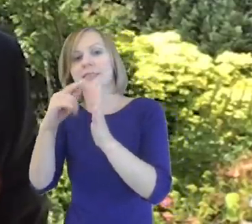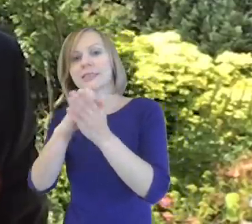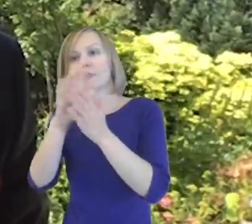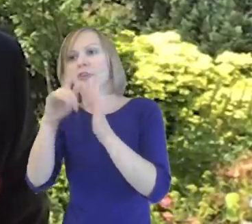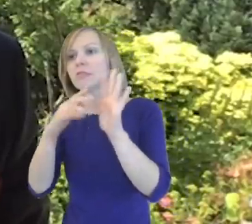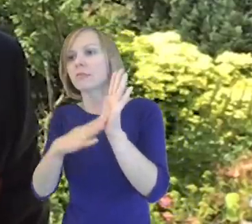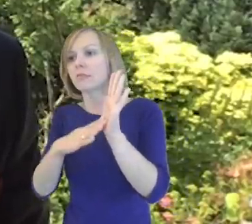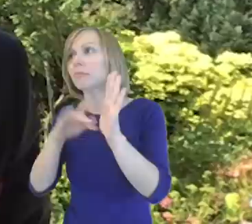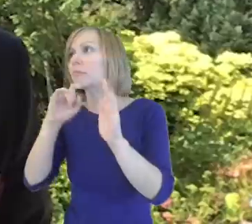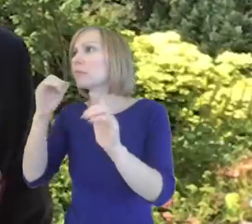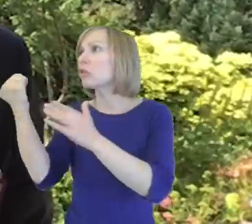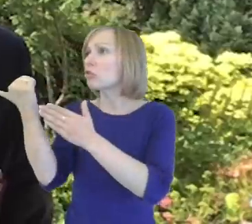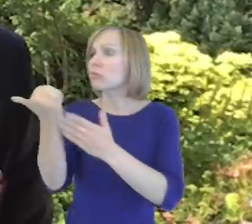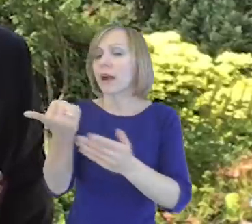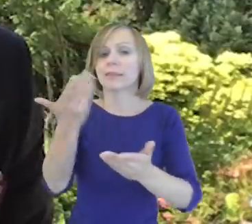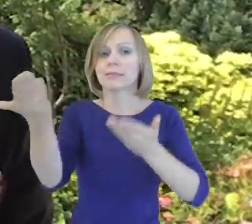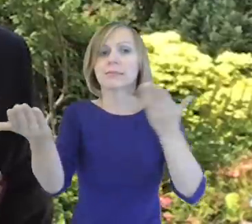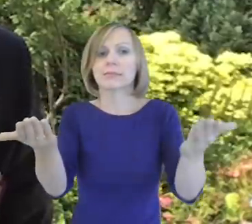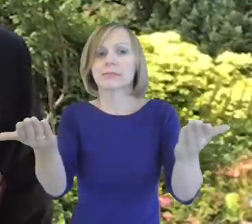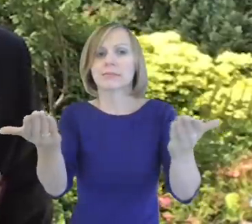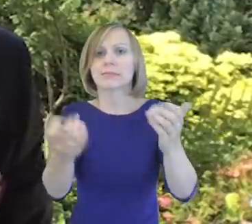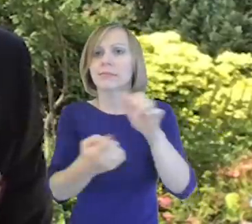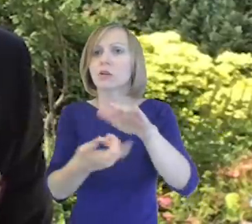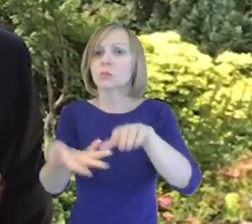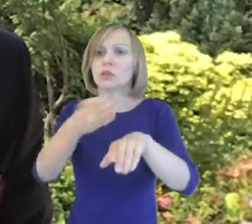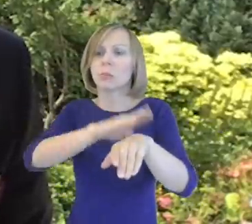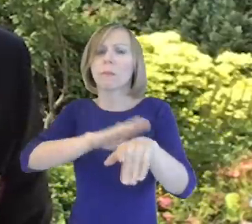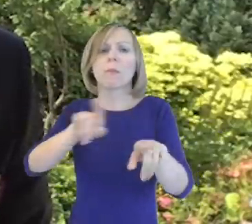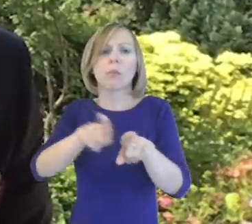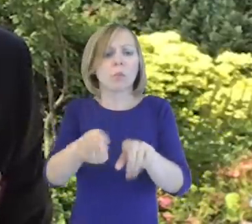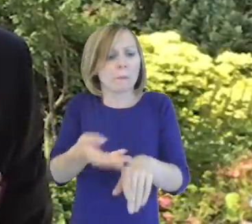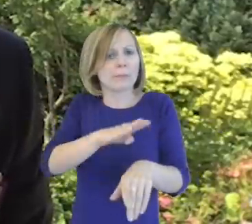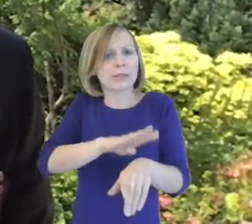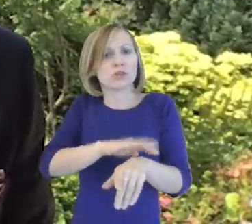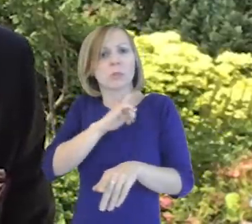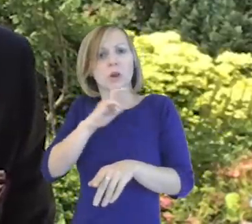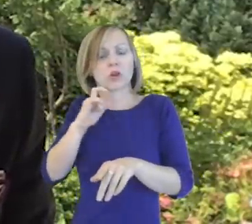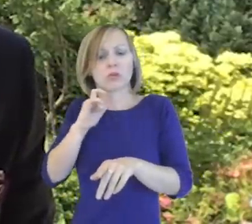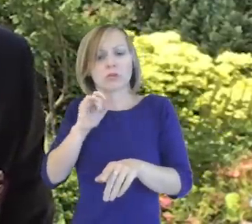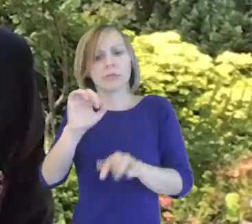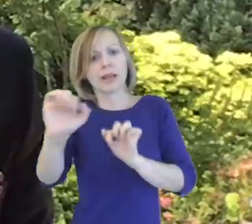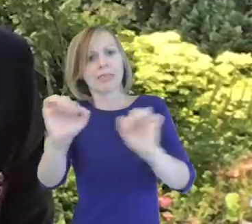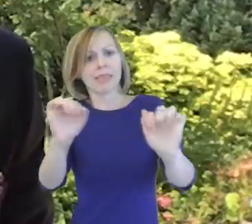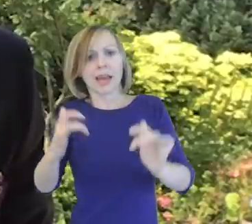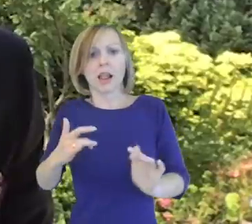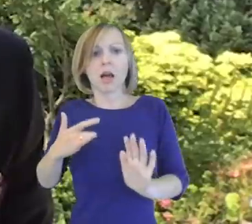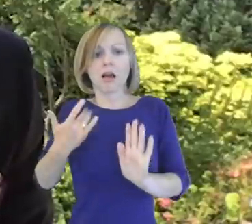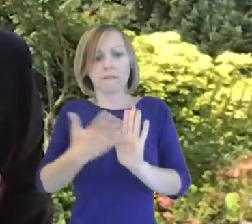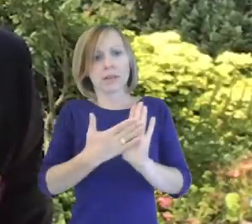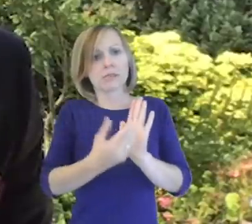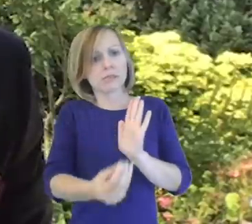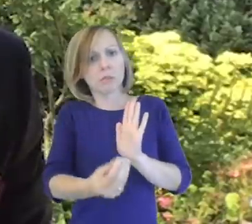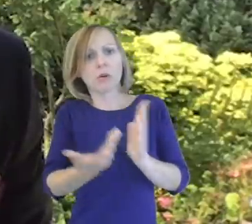and curates, that they may both by their life and doctrine set forth thy true and